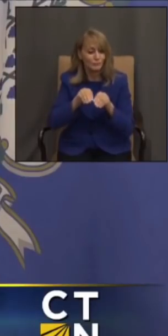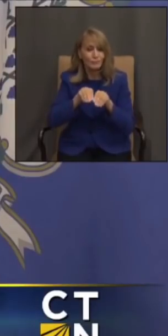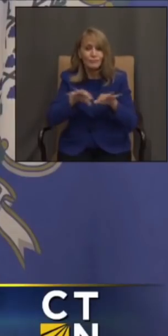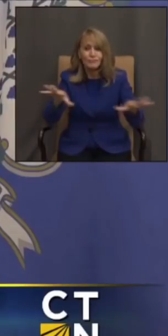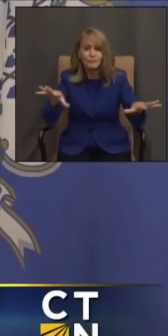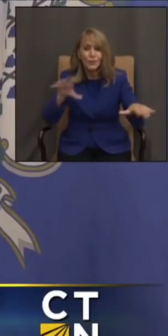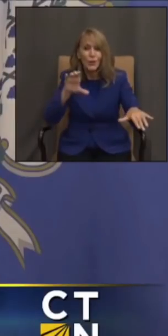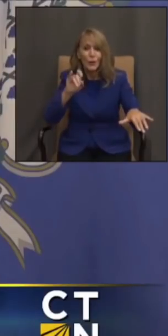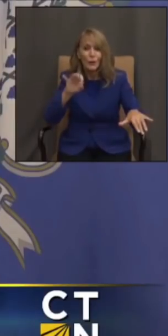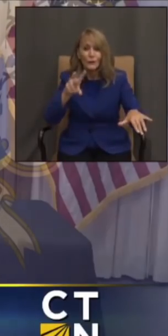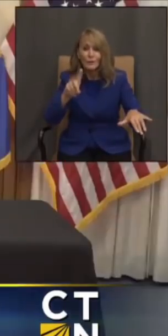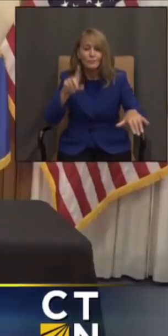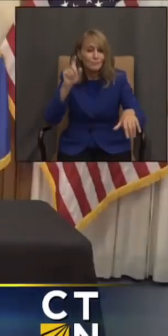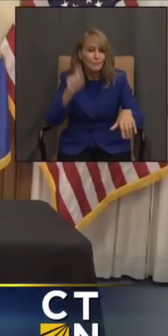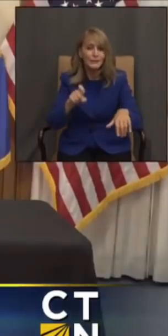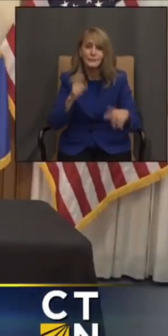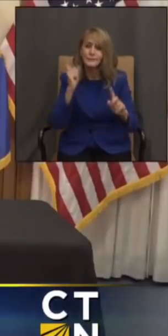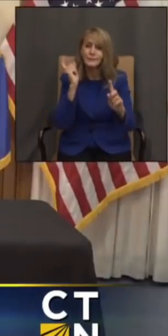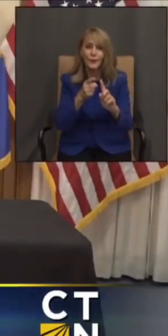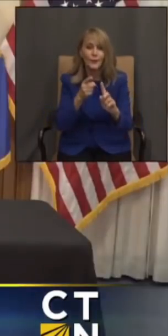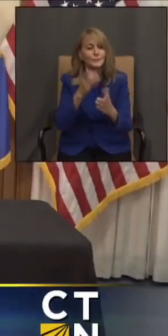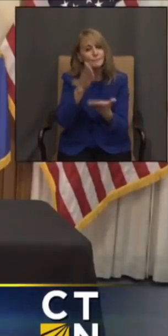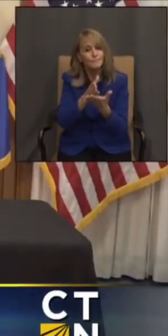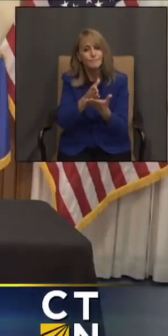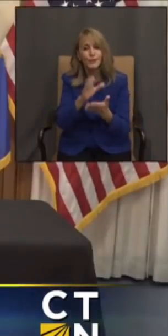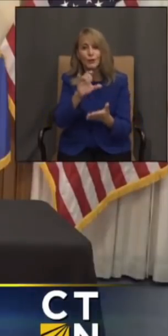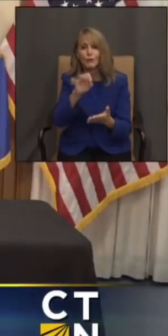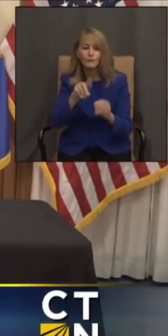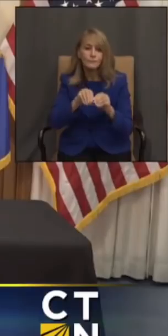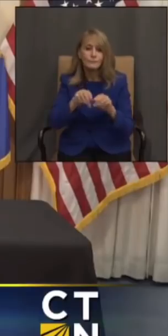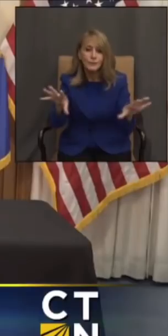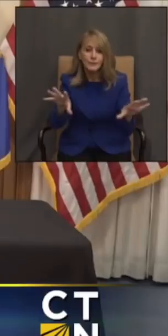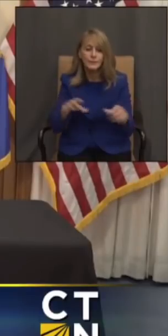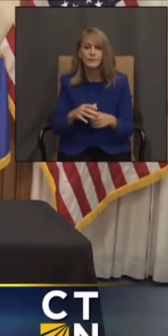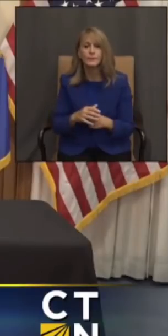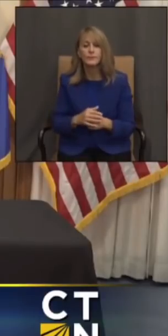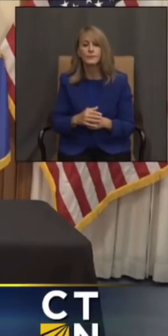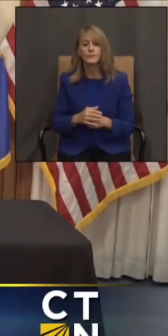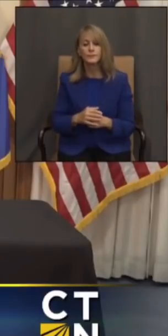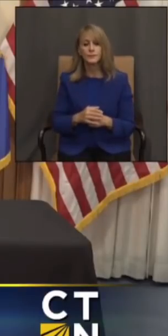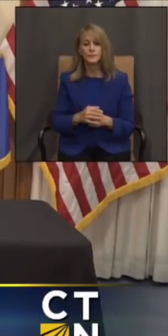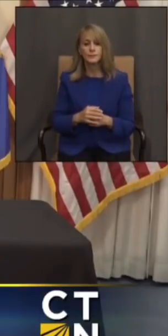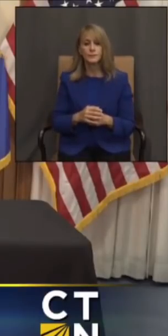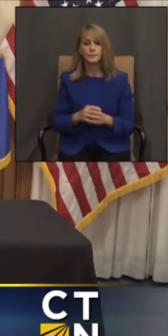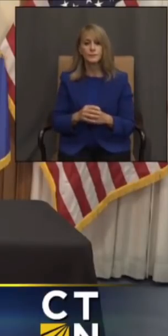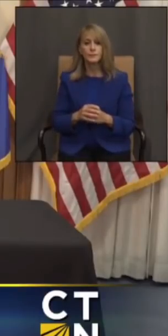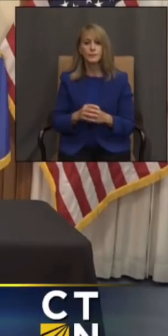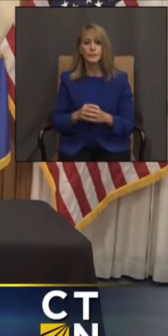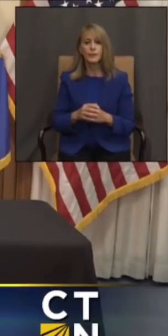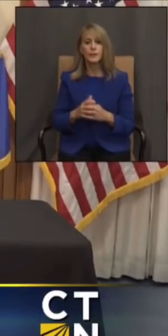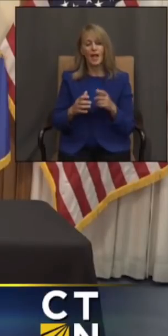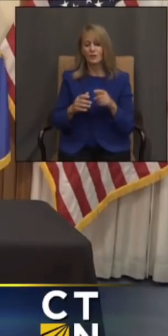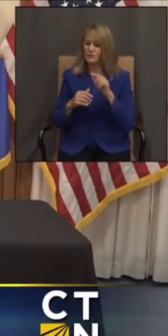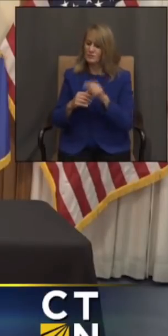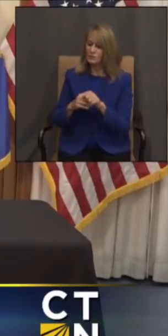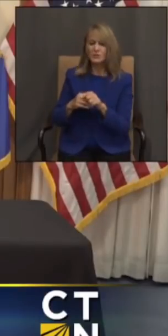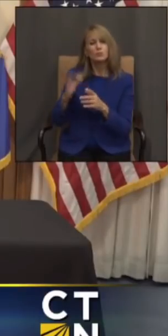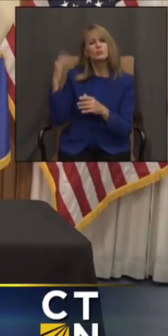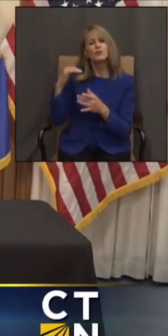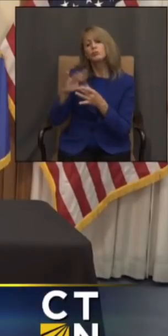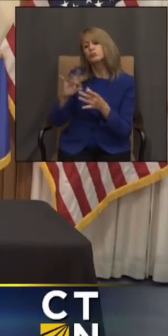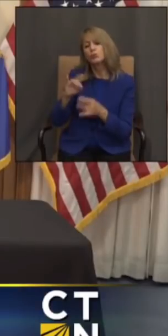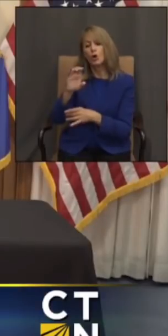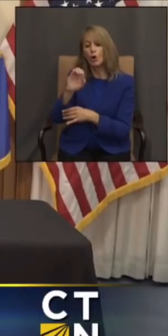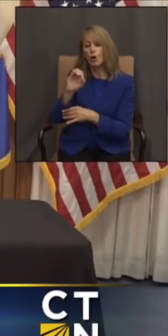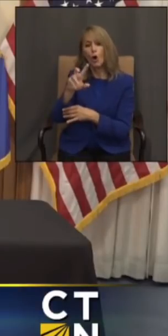we can. Is there possibly something to take out of what's happened in Old Saybrook? I mean, obviously it means a lot of